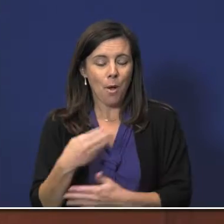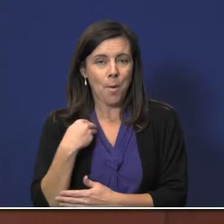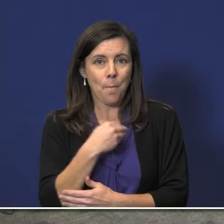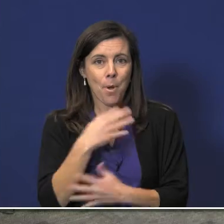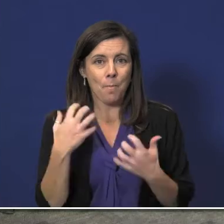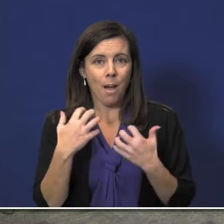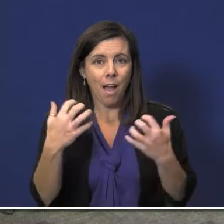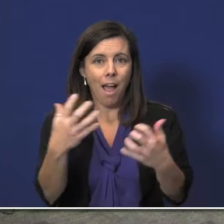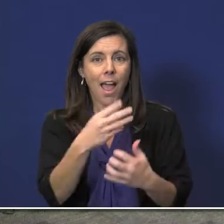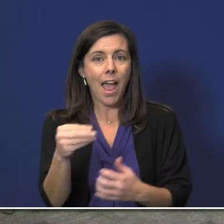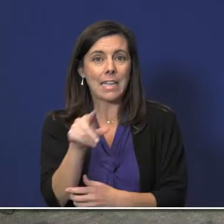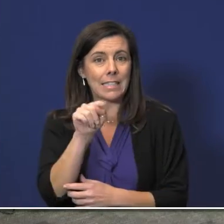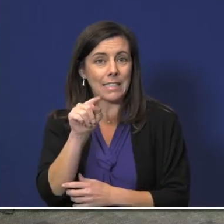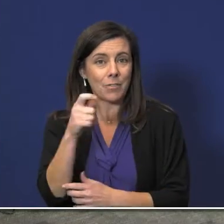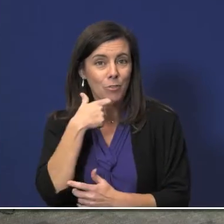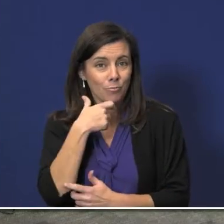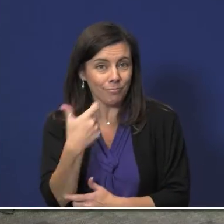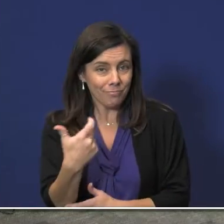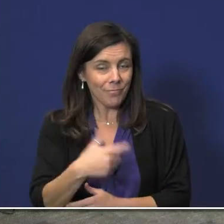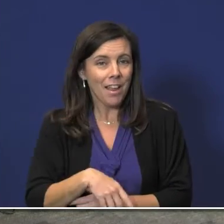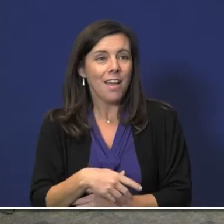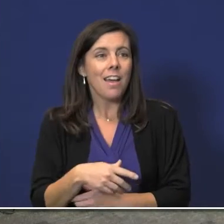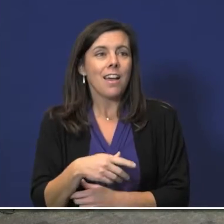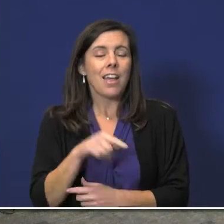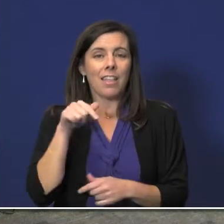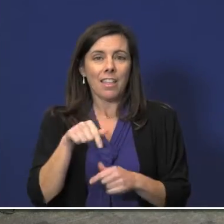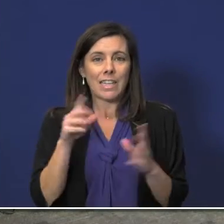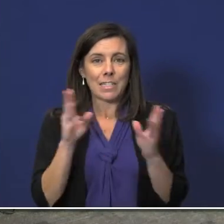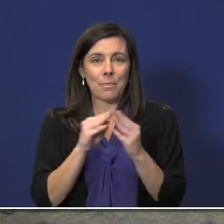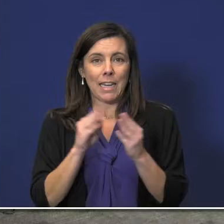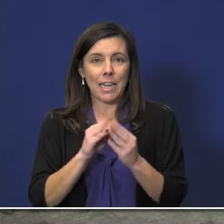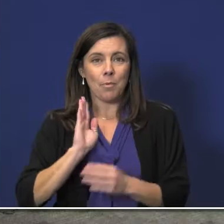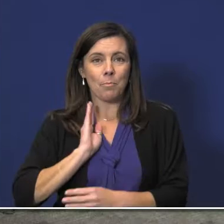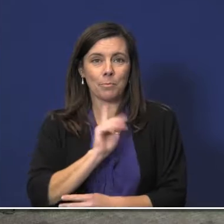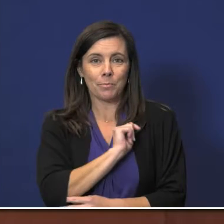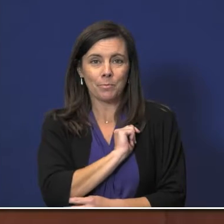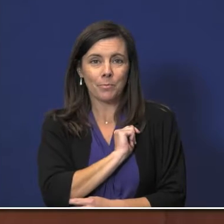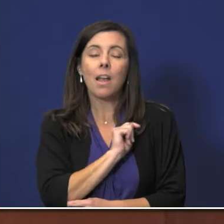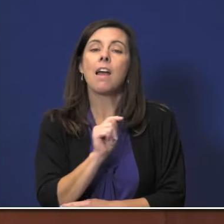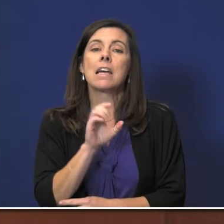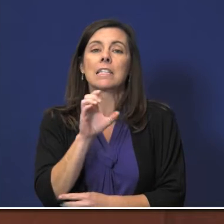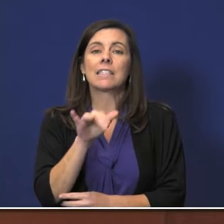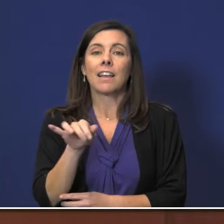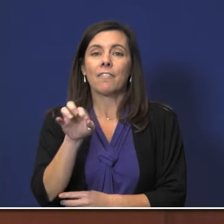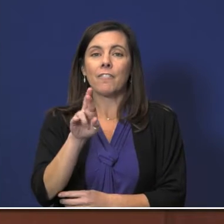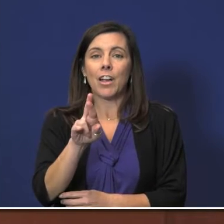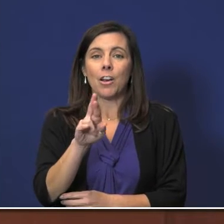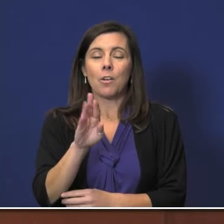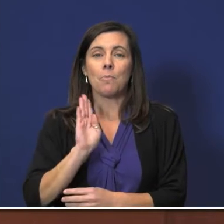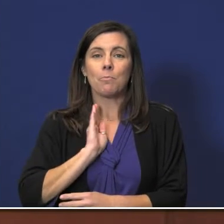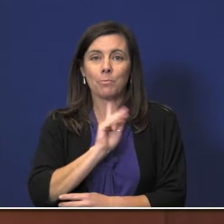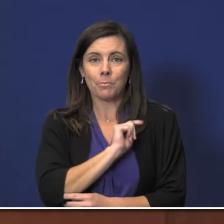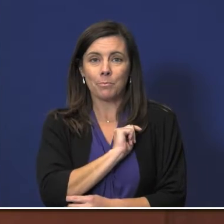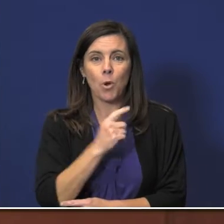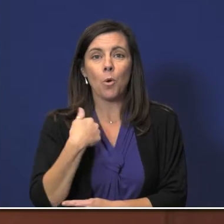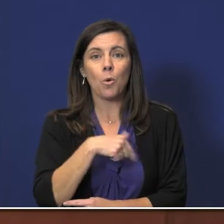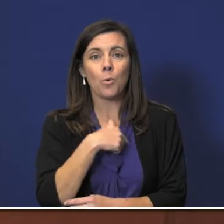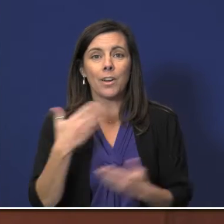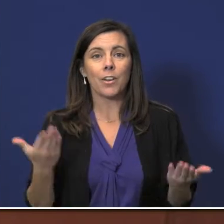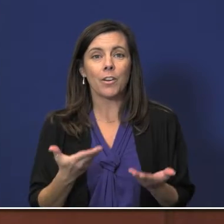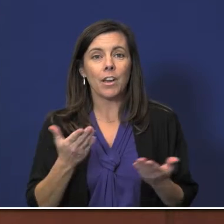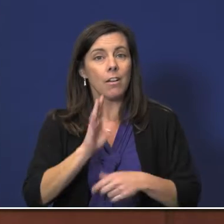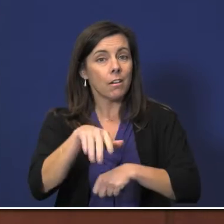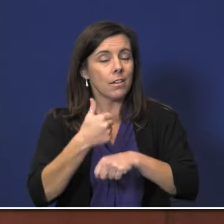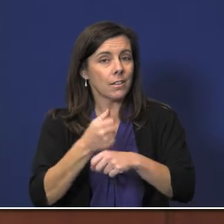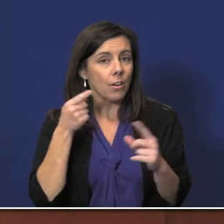and our television viewers to this meeting of the Board of Trustees. As the Cypress-Fairbanks Board of Trustees, we are here to set